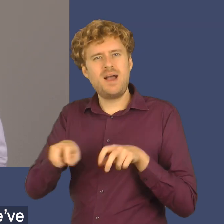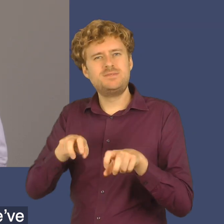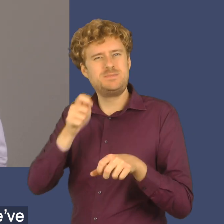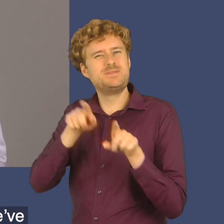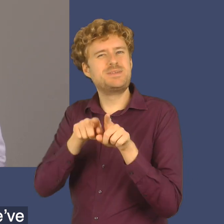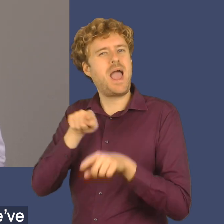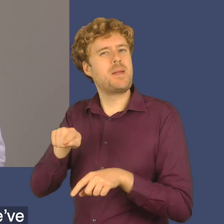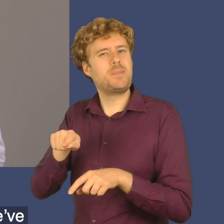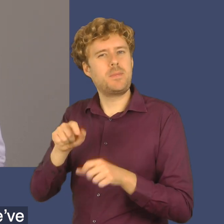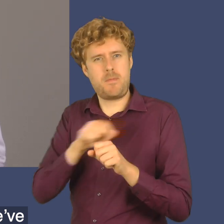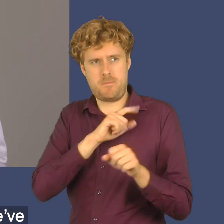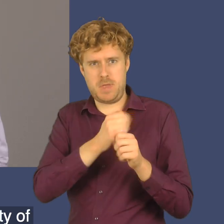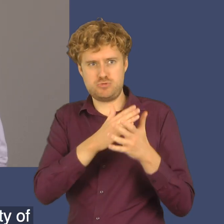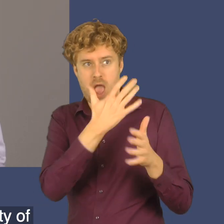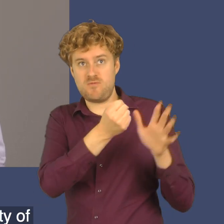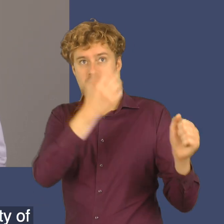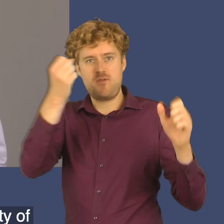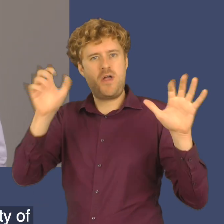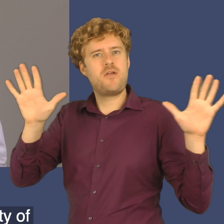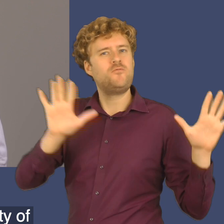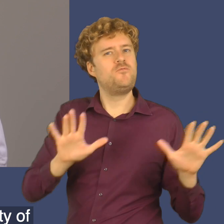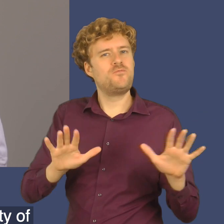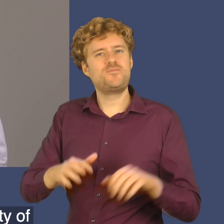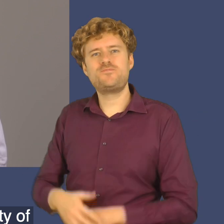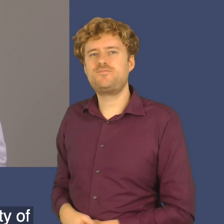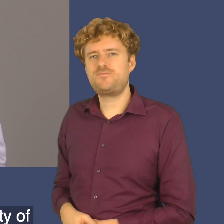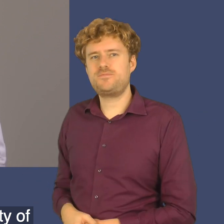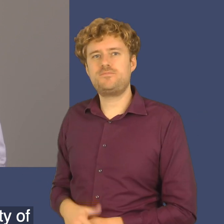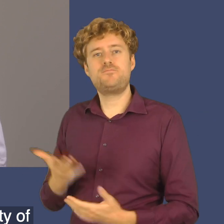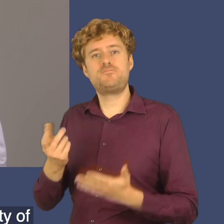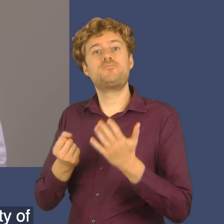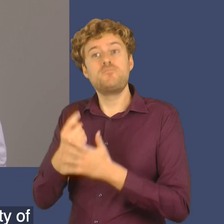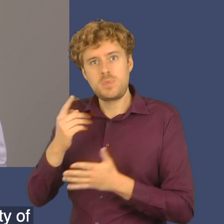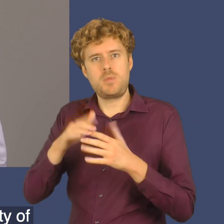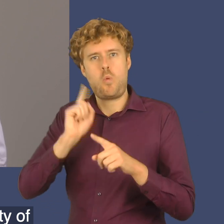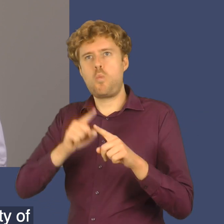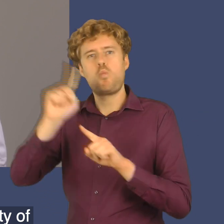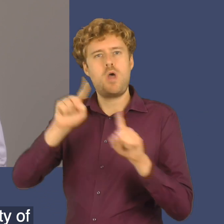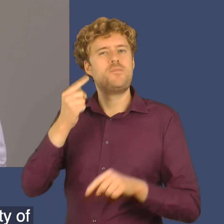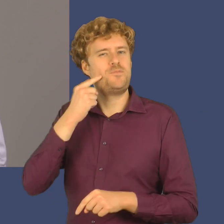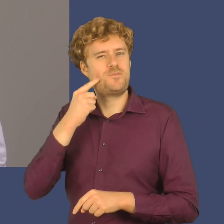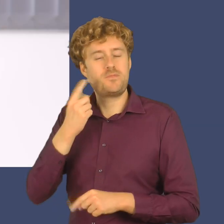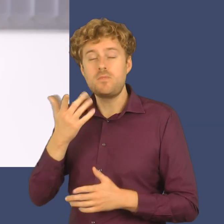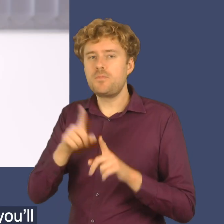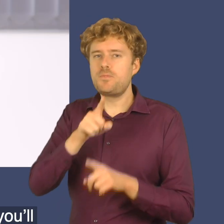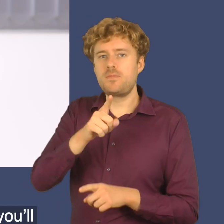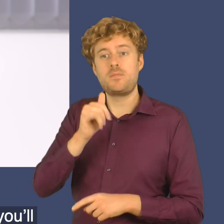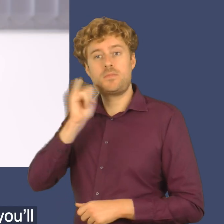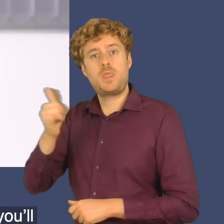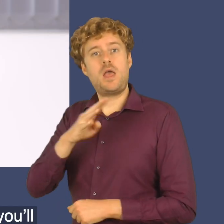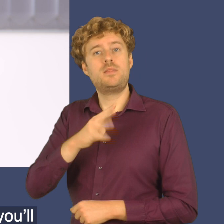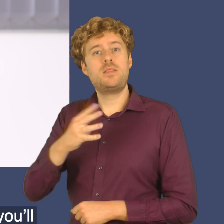sure that we've got that area covered, so if more emergency calls come in, then there's availability of an ambulance in that area. When you